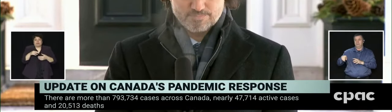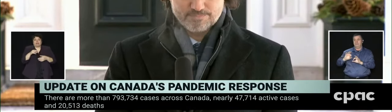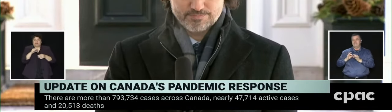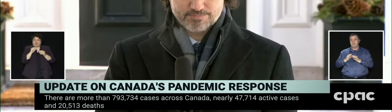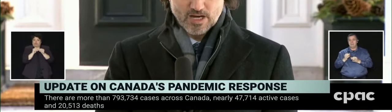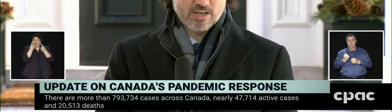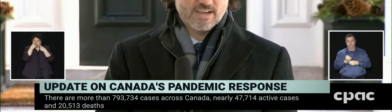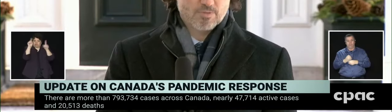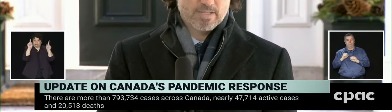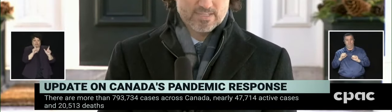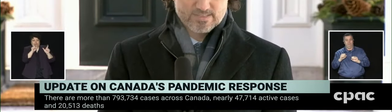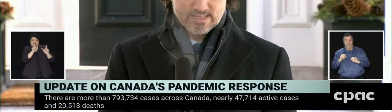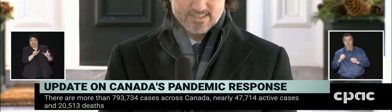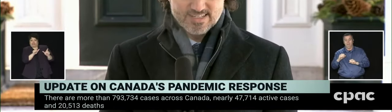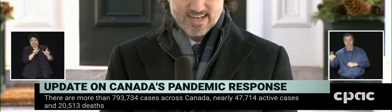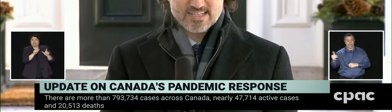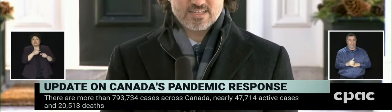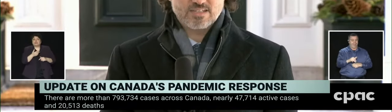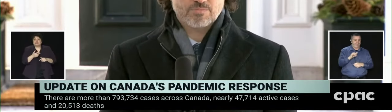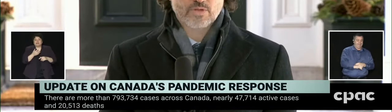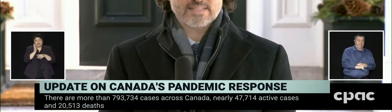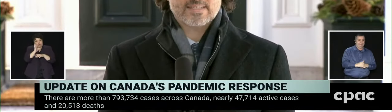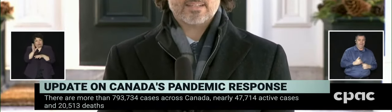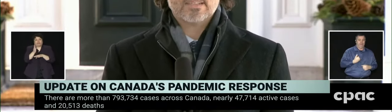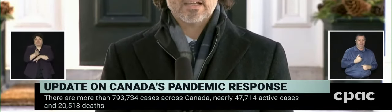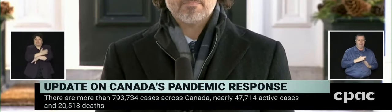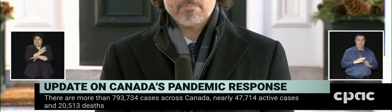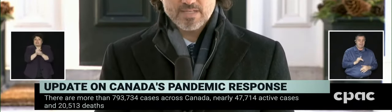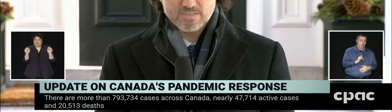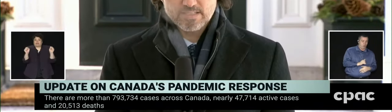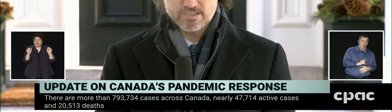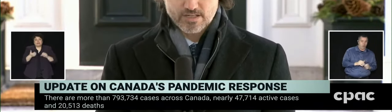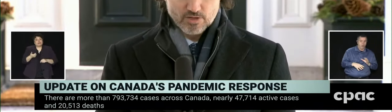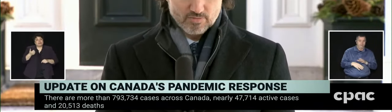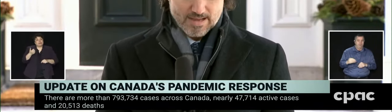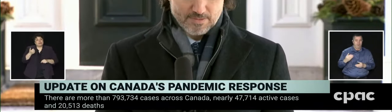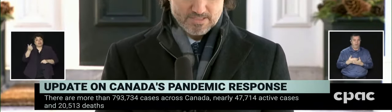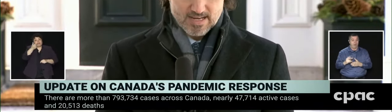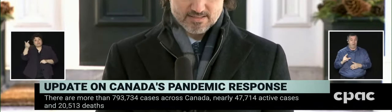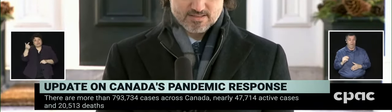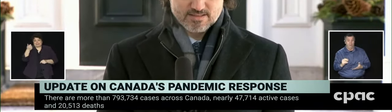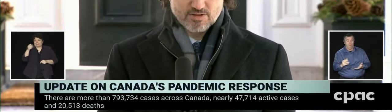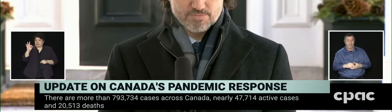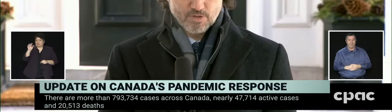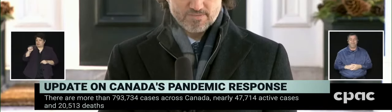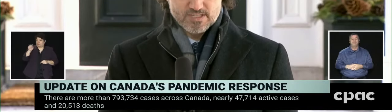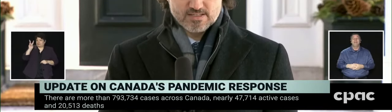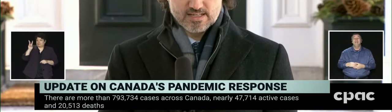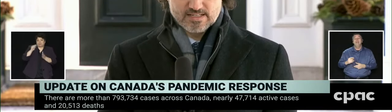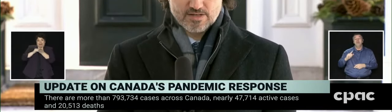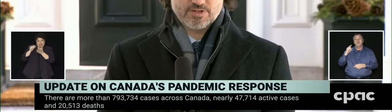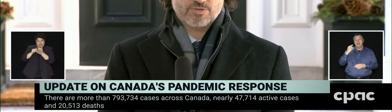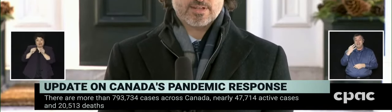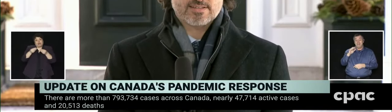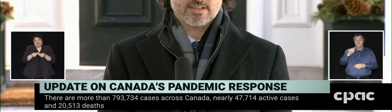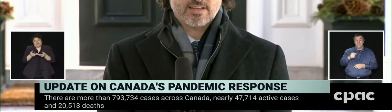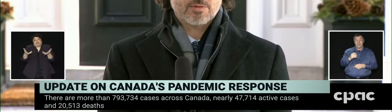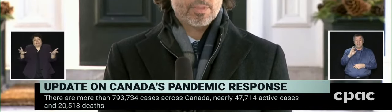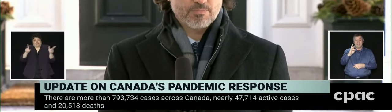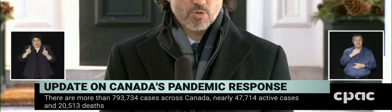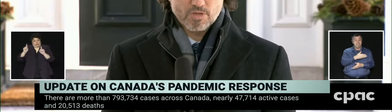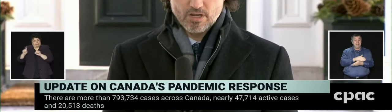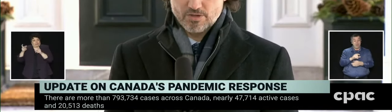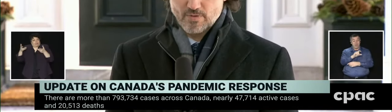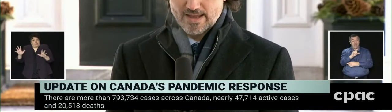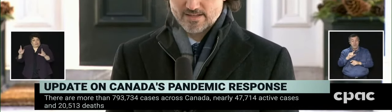safe. Our government has sent 19.6 million rapid tests to the provinces and territories,